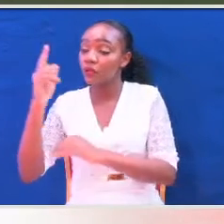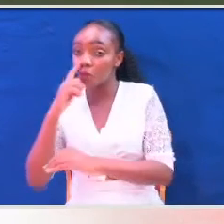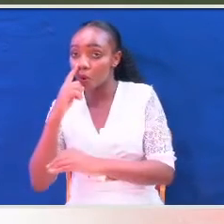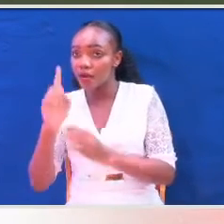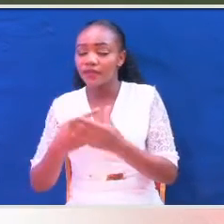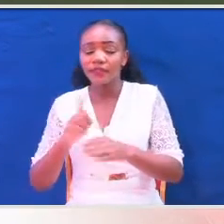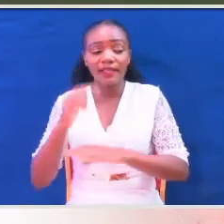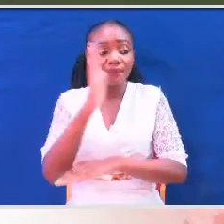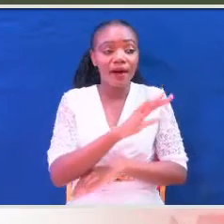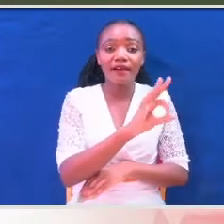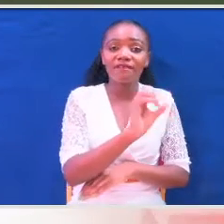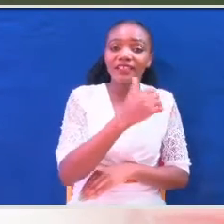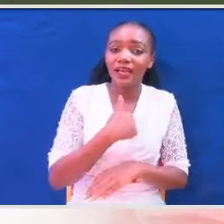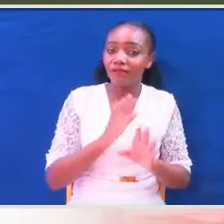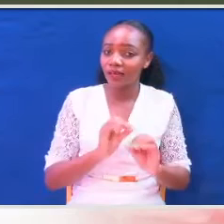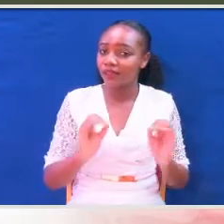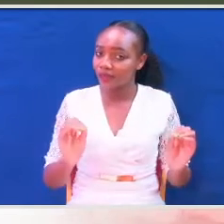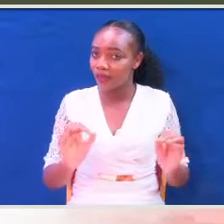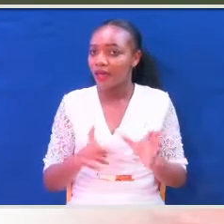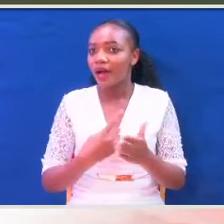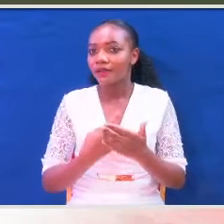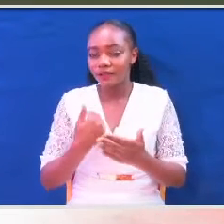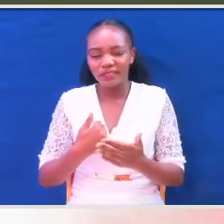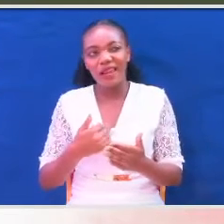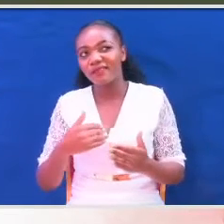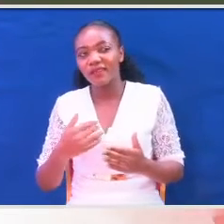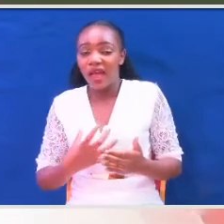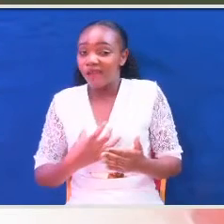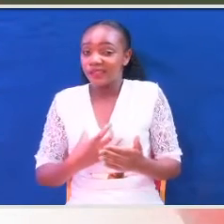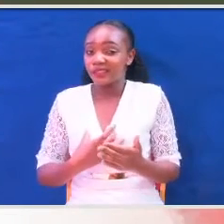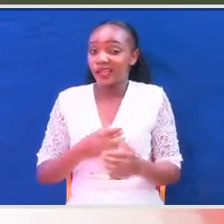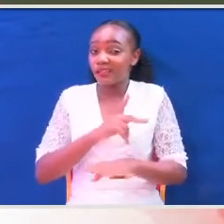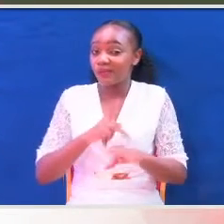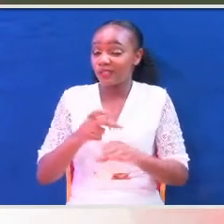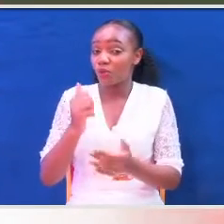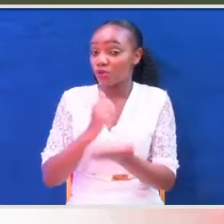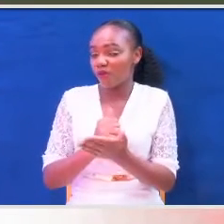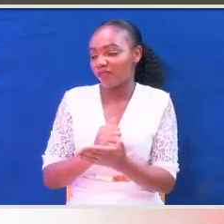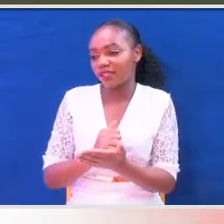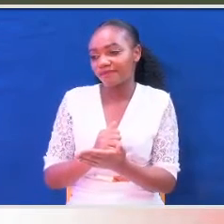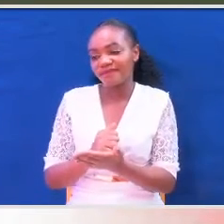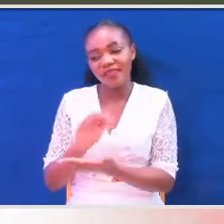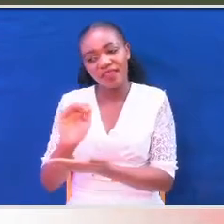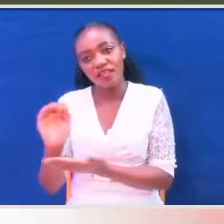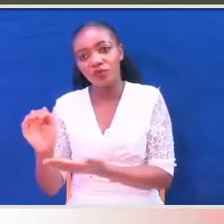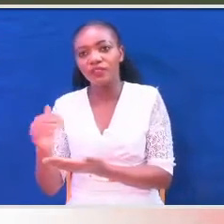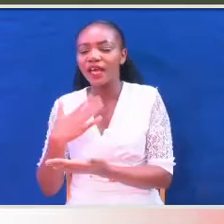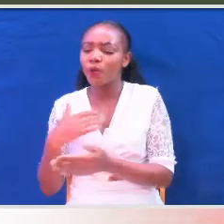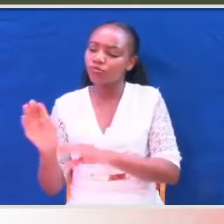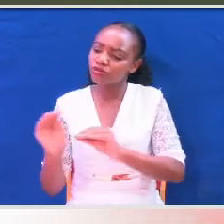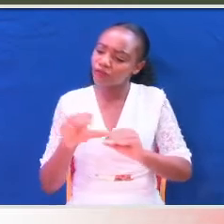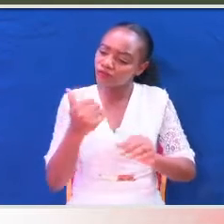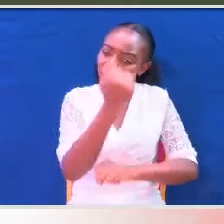fees haikupatikana. Nikafika, nikaenda kwa ofisi ya principal, nikamwambia, I have to transfer to another